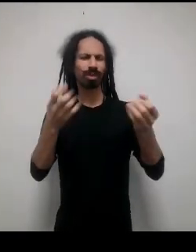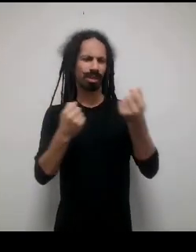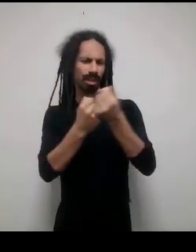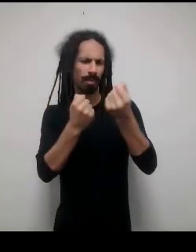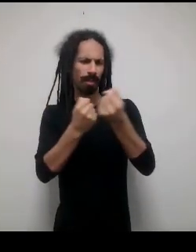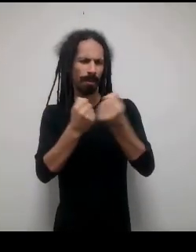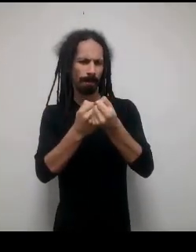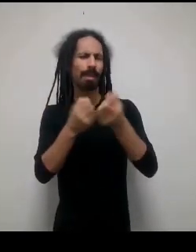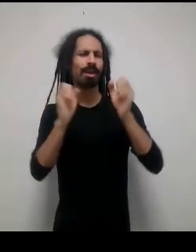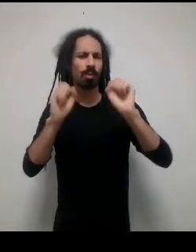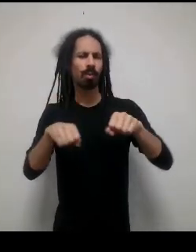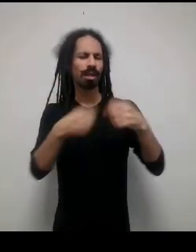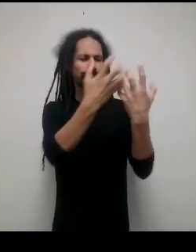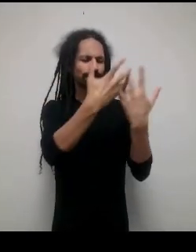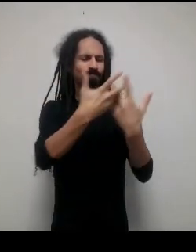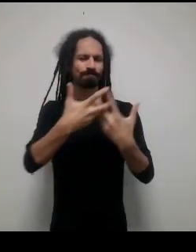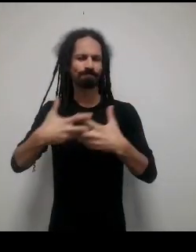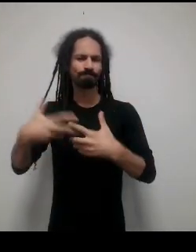information.